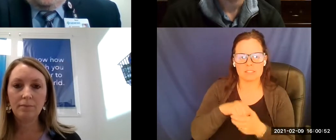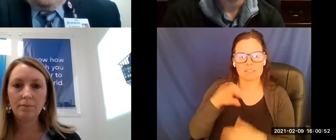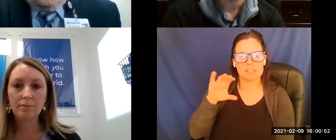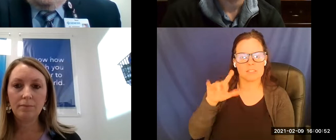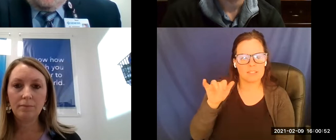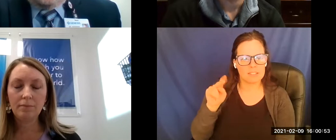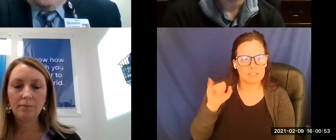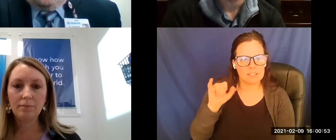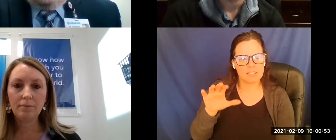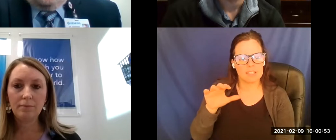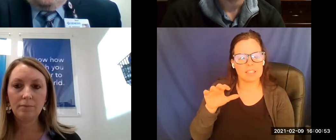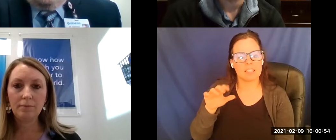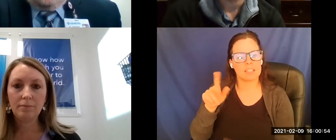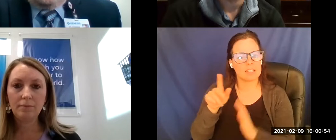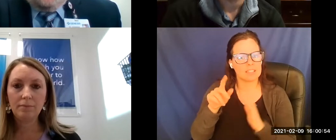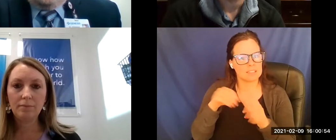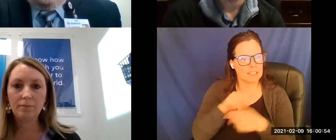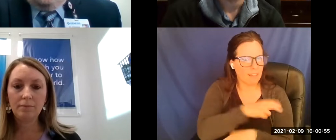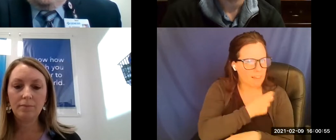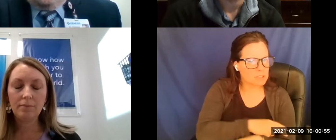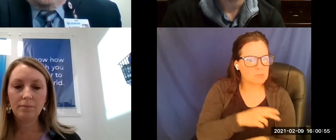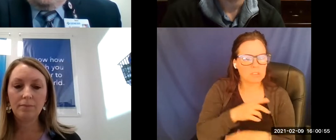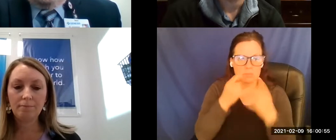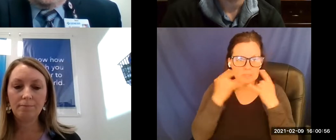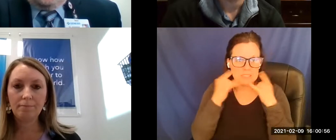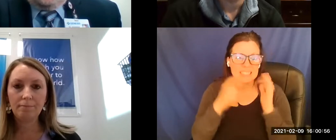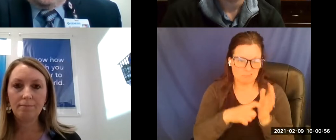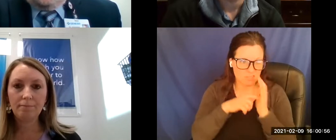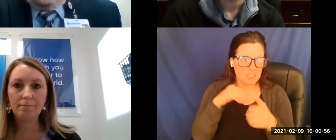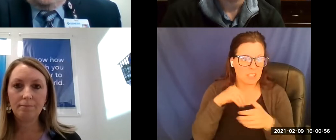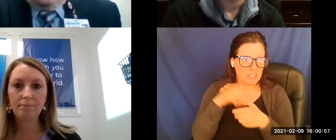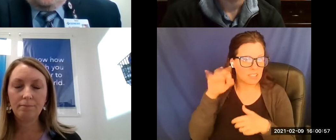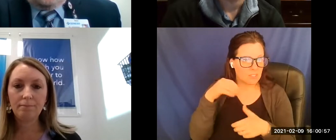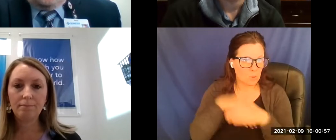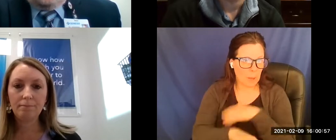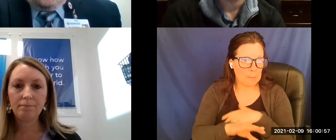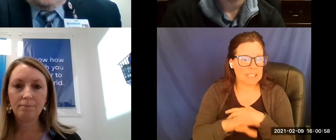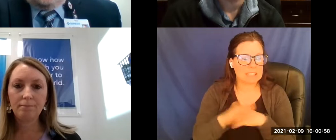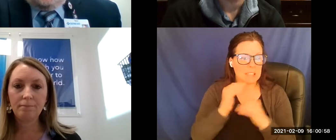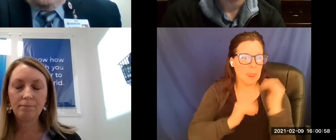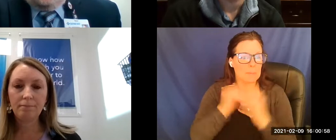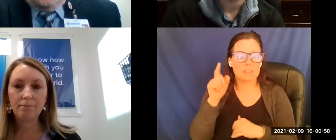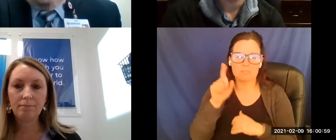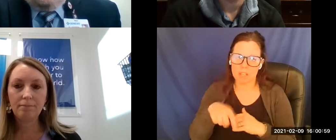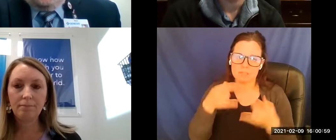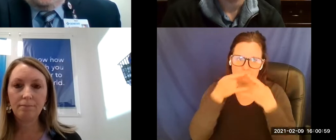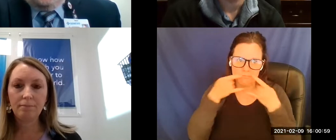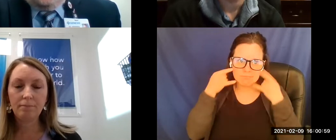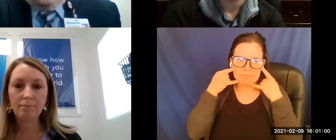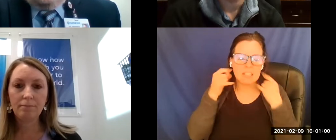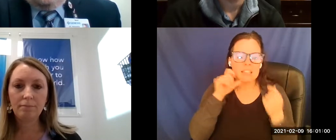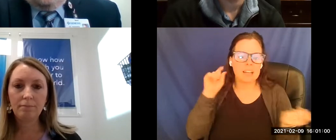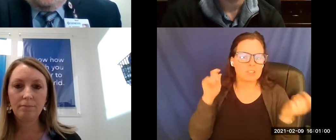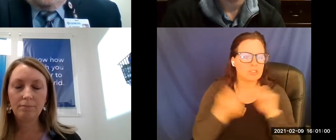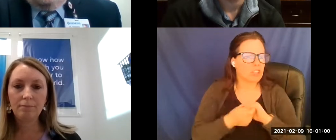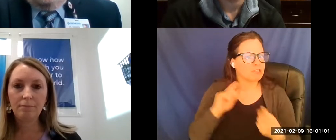hospital around masking. It's mandatory if you're going to be in our facilities, and that's not going to change until we are at a point